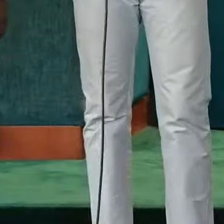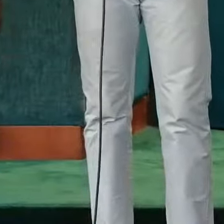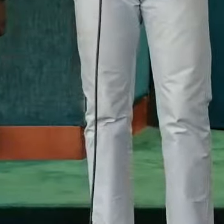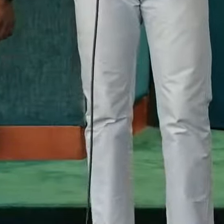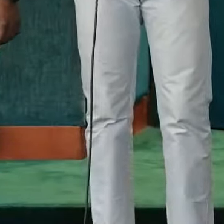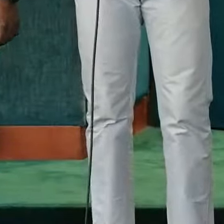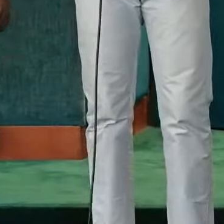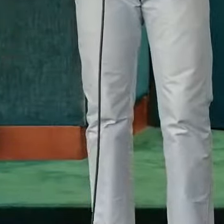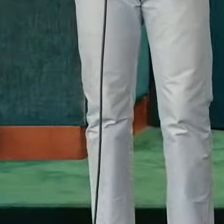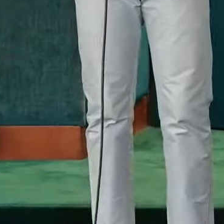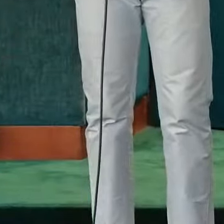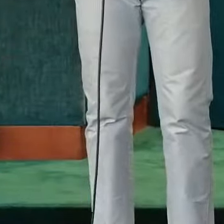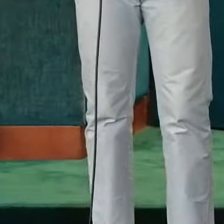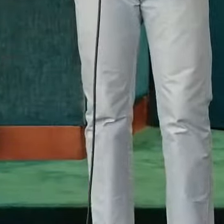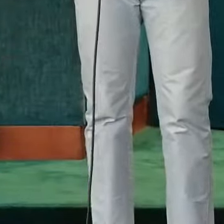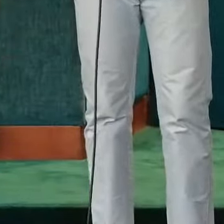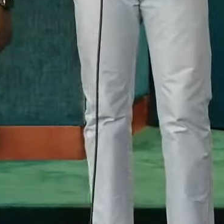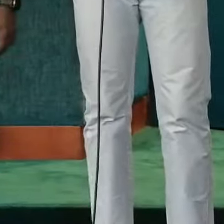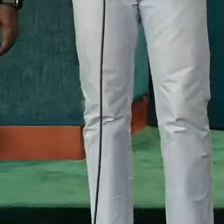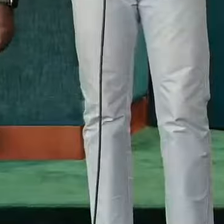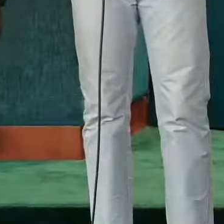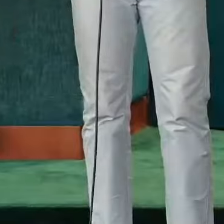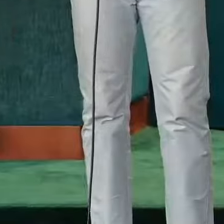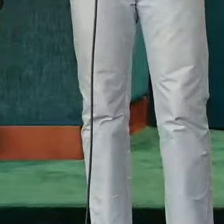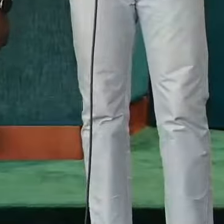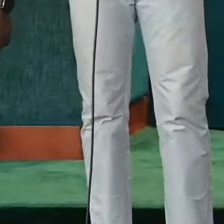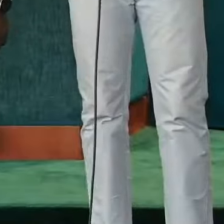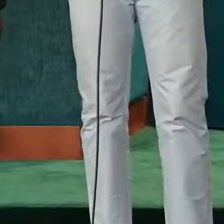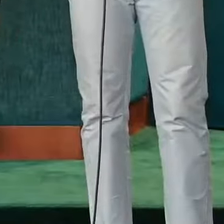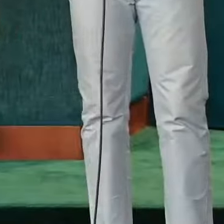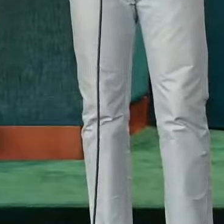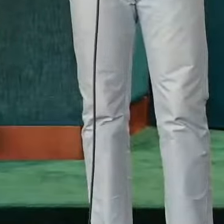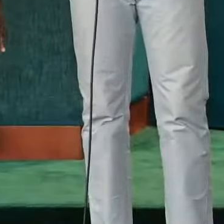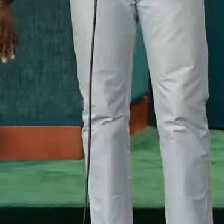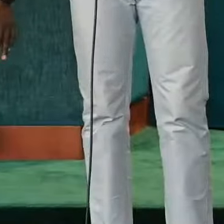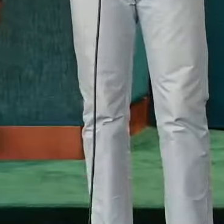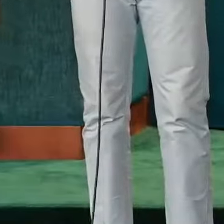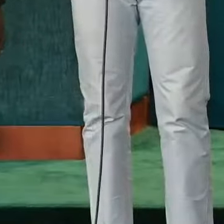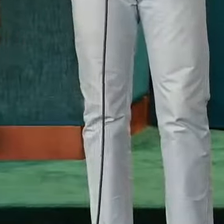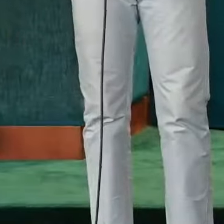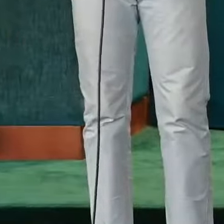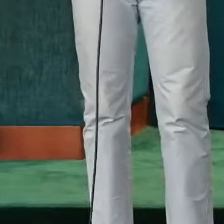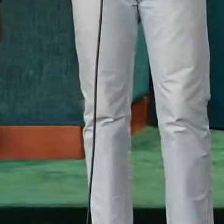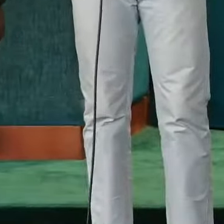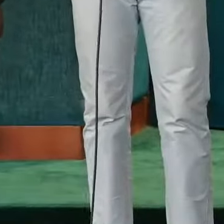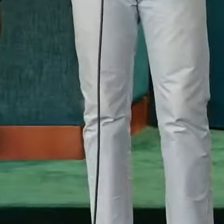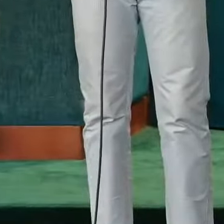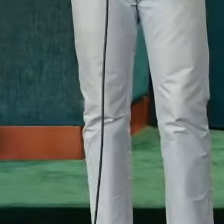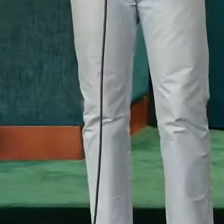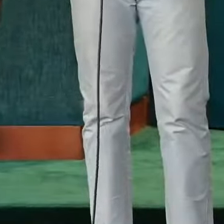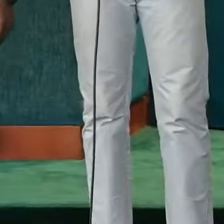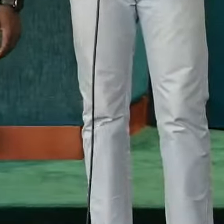own hand he leadeth me, his faithful